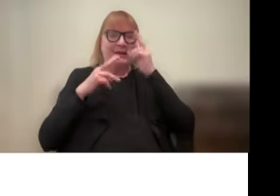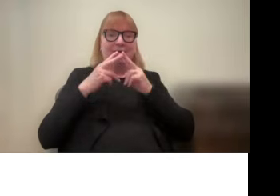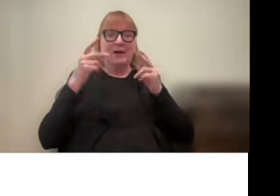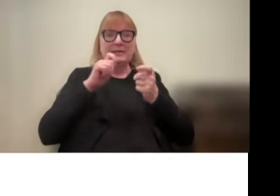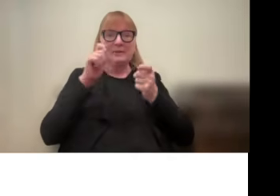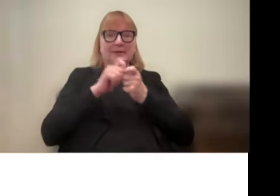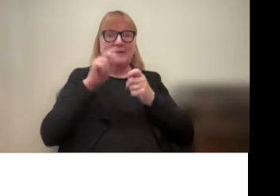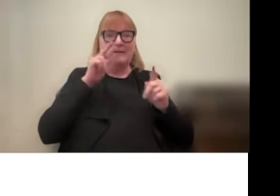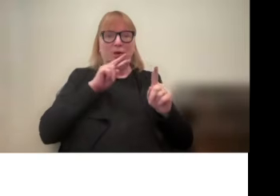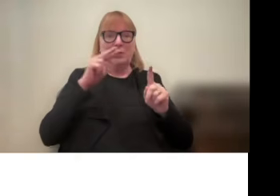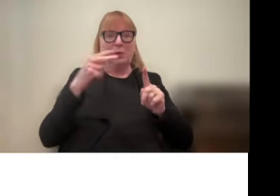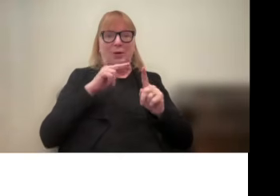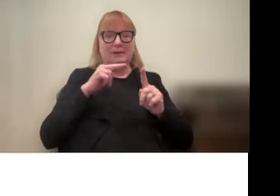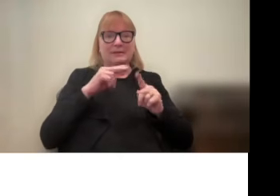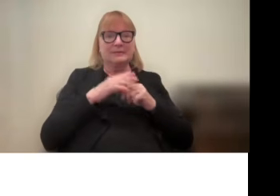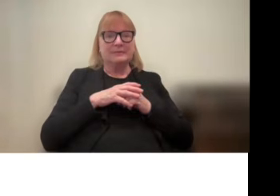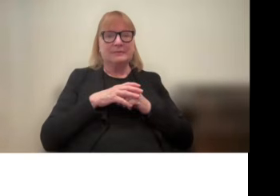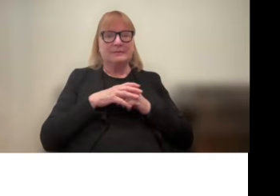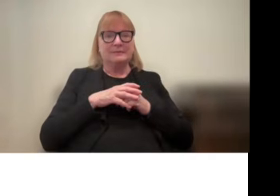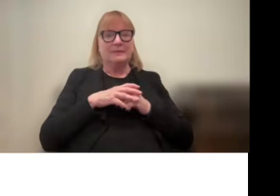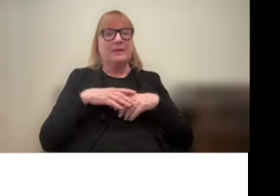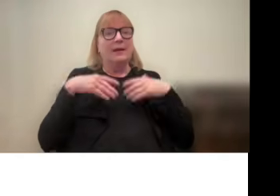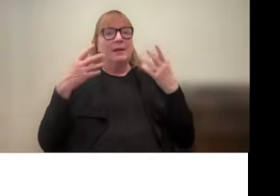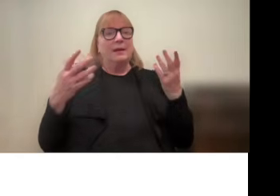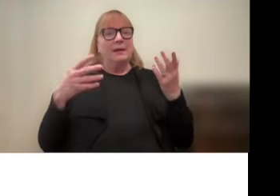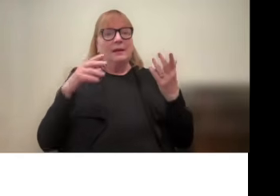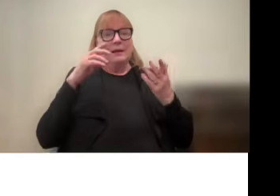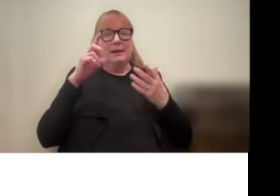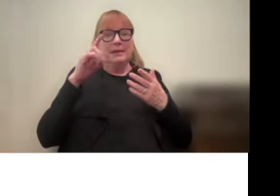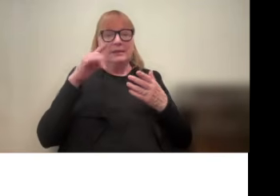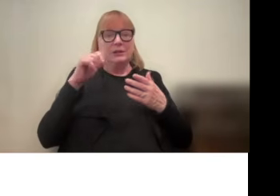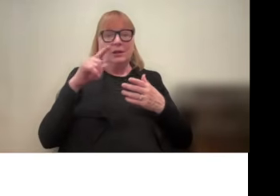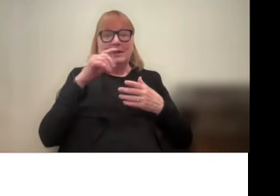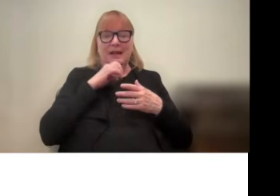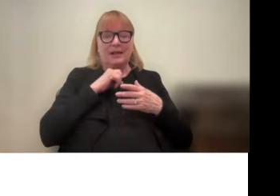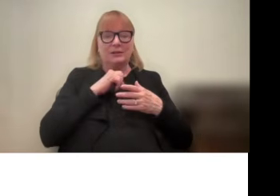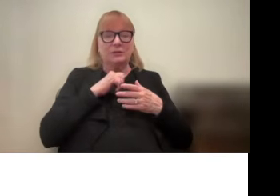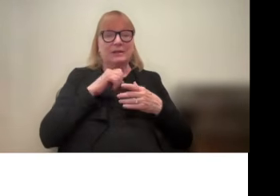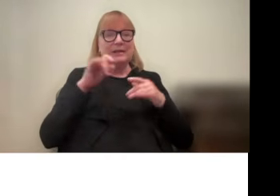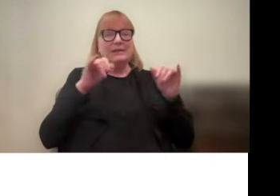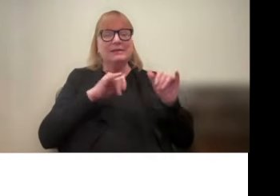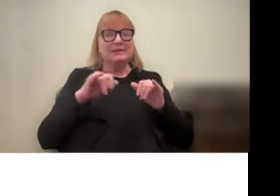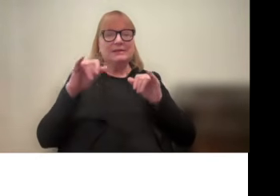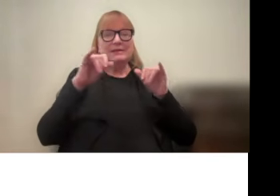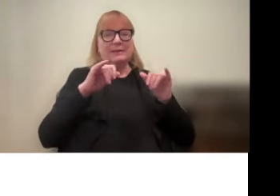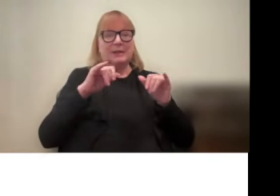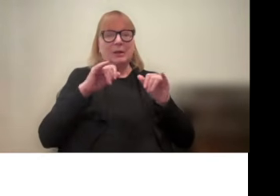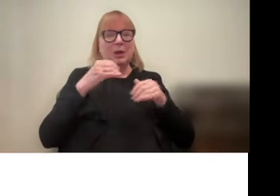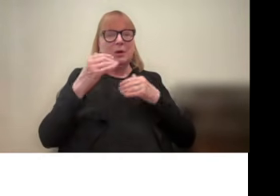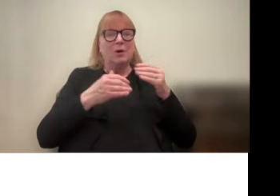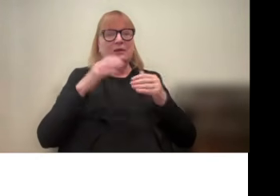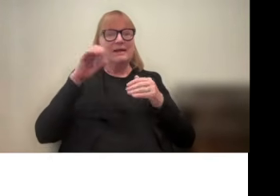specific viewpoints that it took. So in the digital age, similar processes of canon formation are